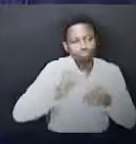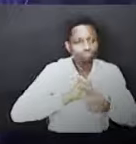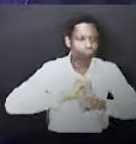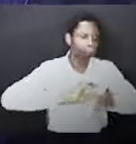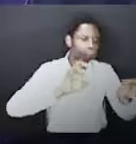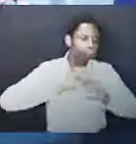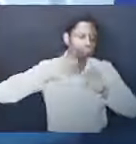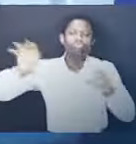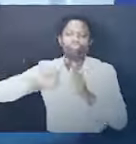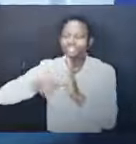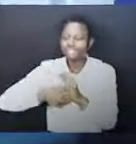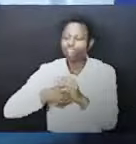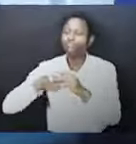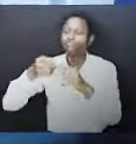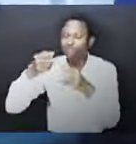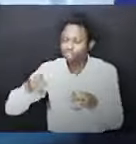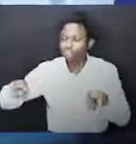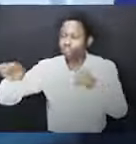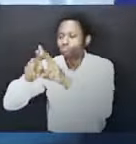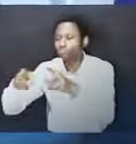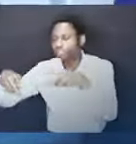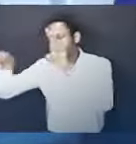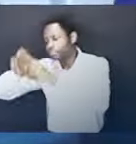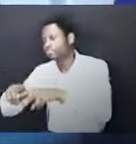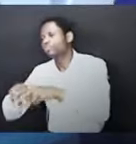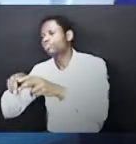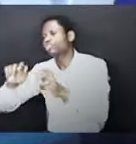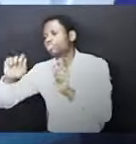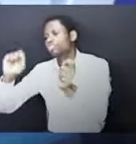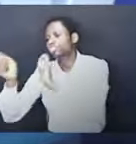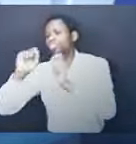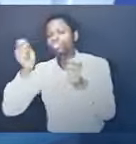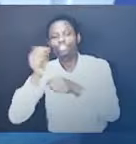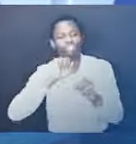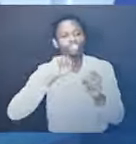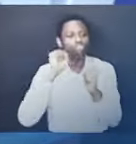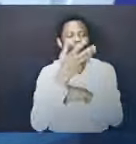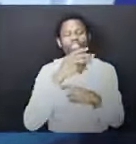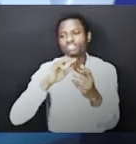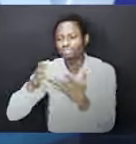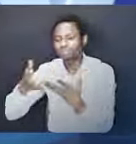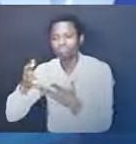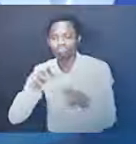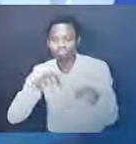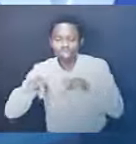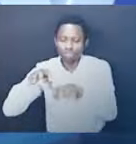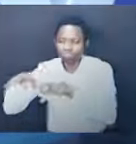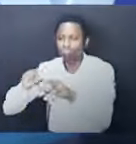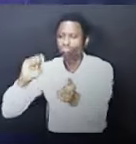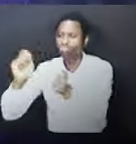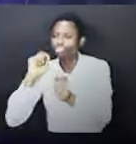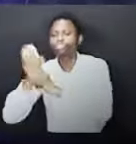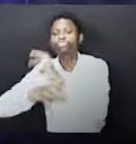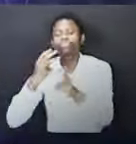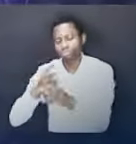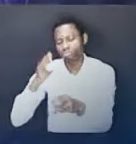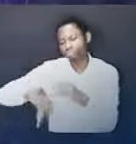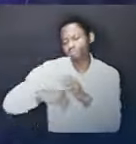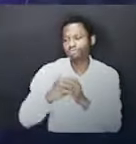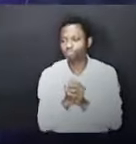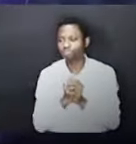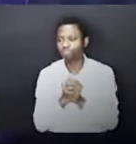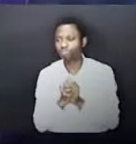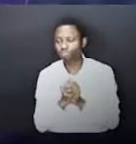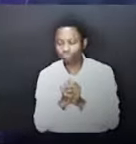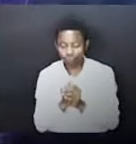of this overarching theme na asemtena ye yi efi butai kese yi mu eno for 2024 ye di kan